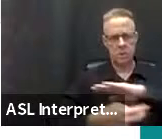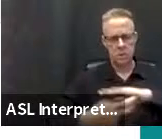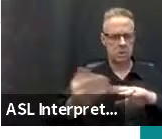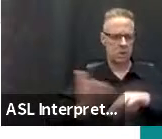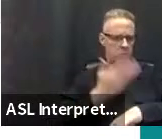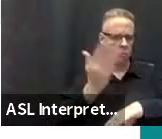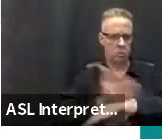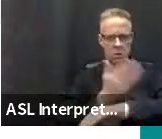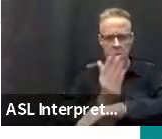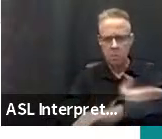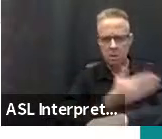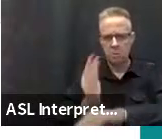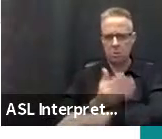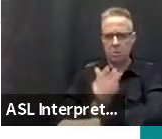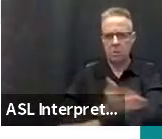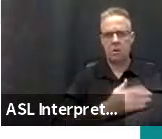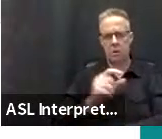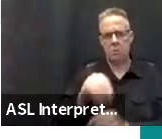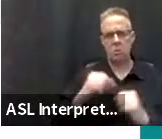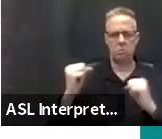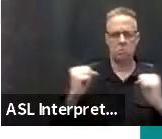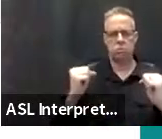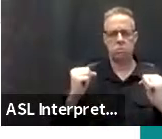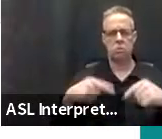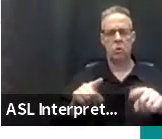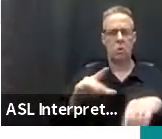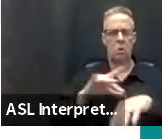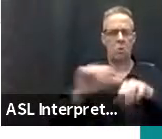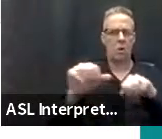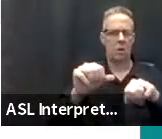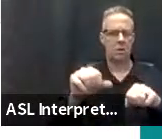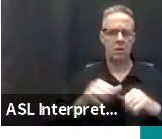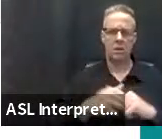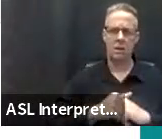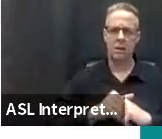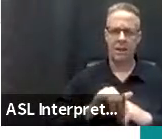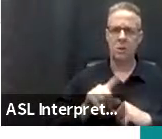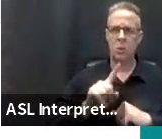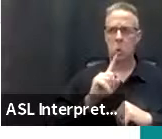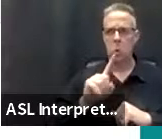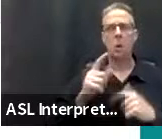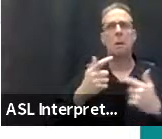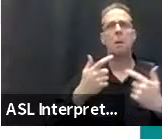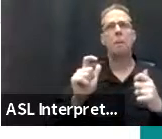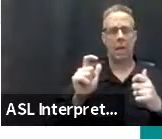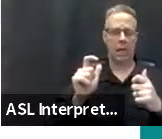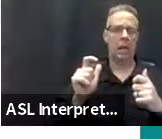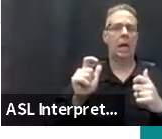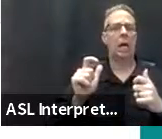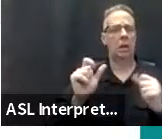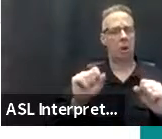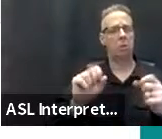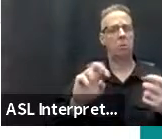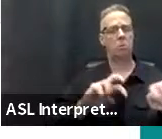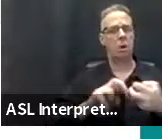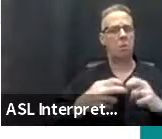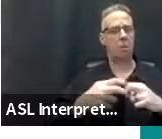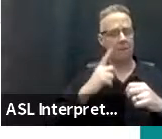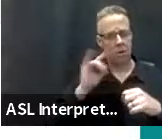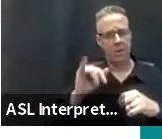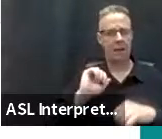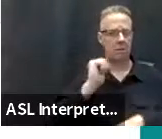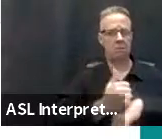upgrading their ability to withstand an earthquake. So that's a real big issue for this structure, whatever it